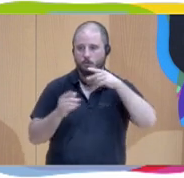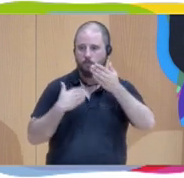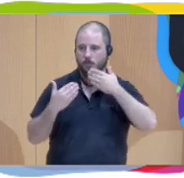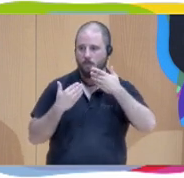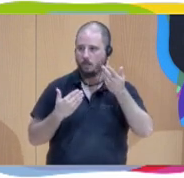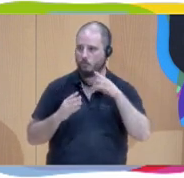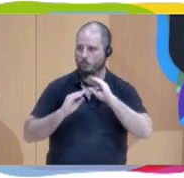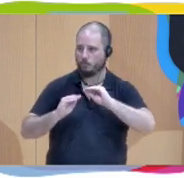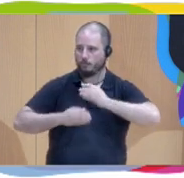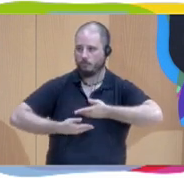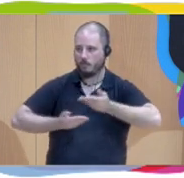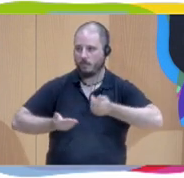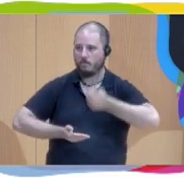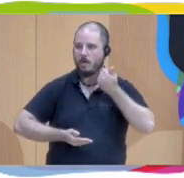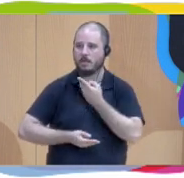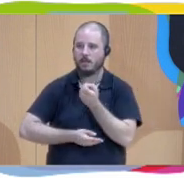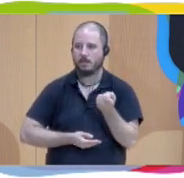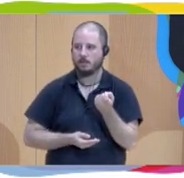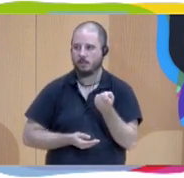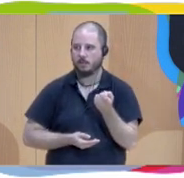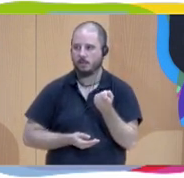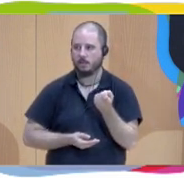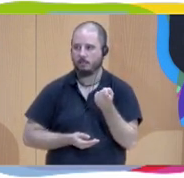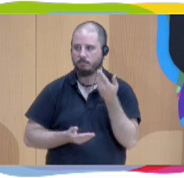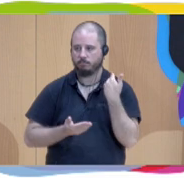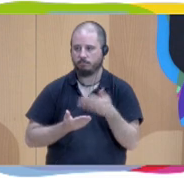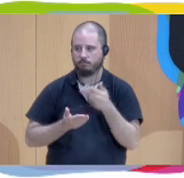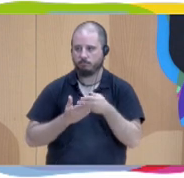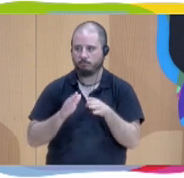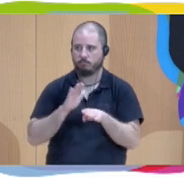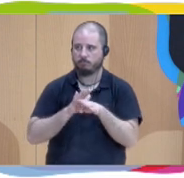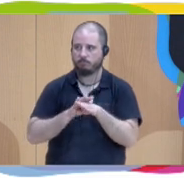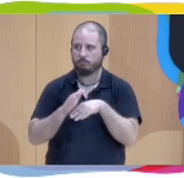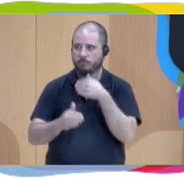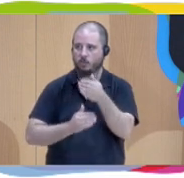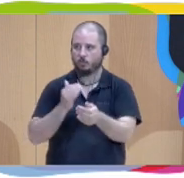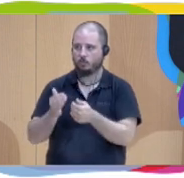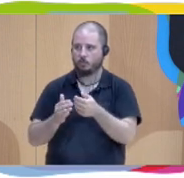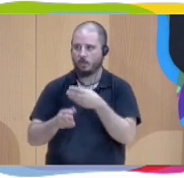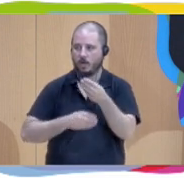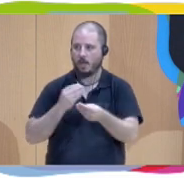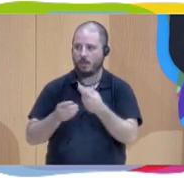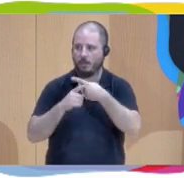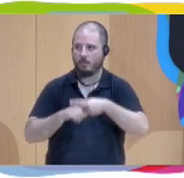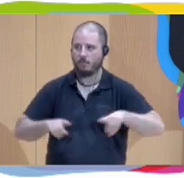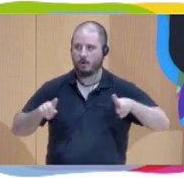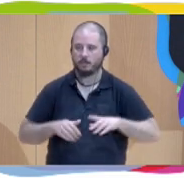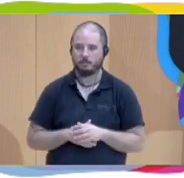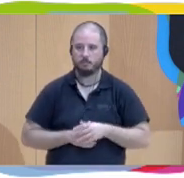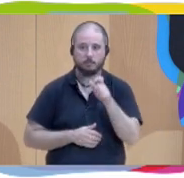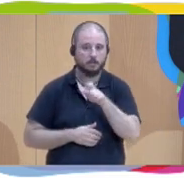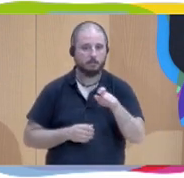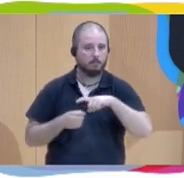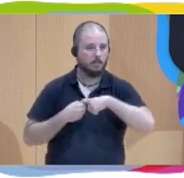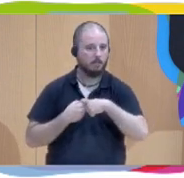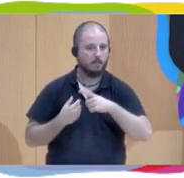continuity of this well-started way of doing things differently. And one participant said that we are promoting a